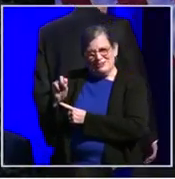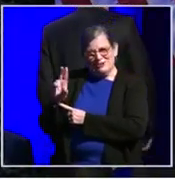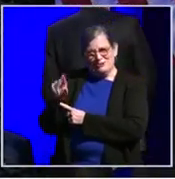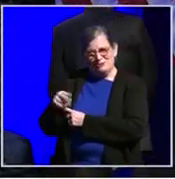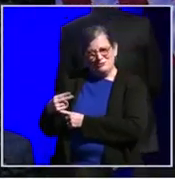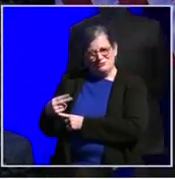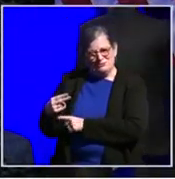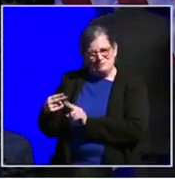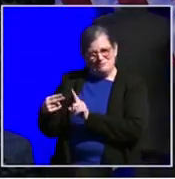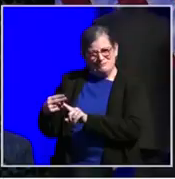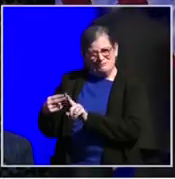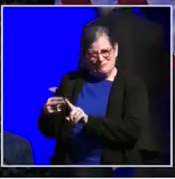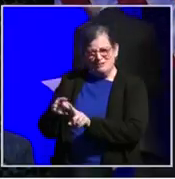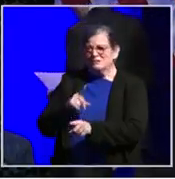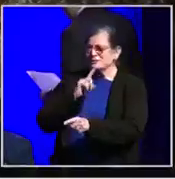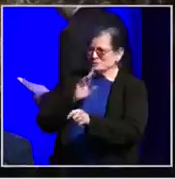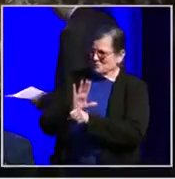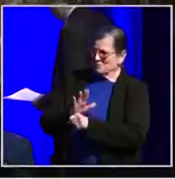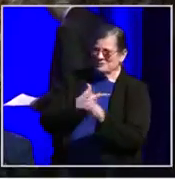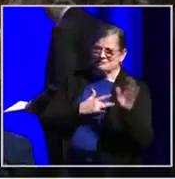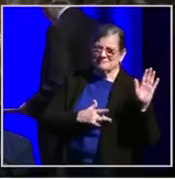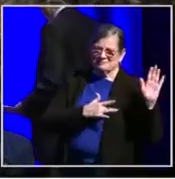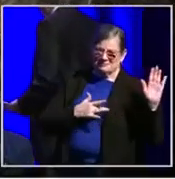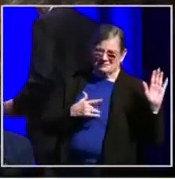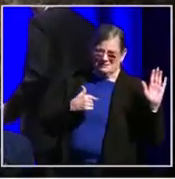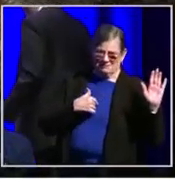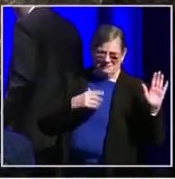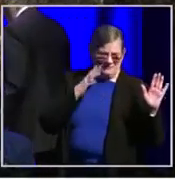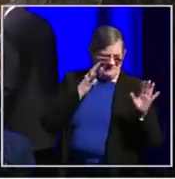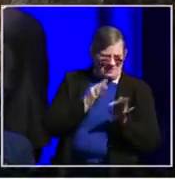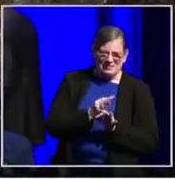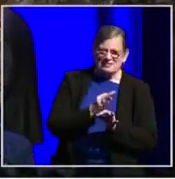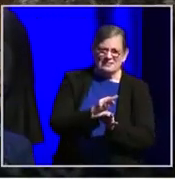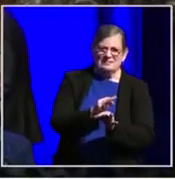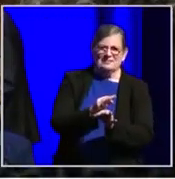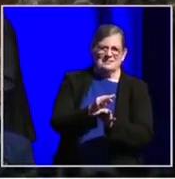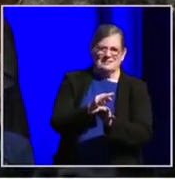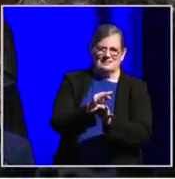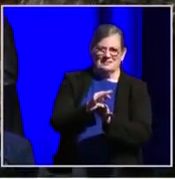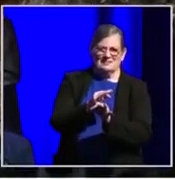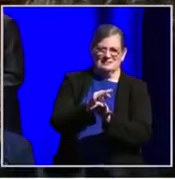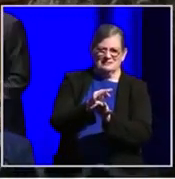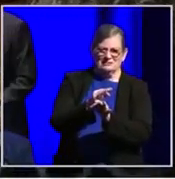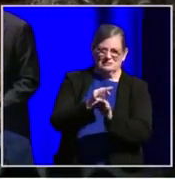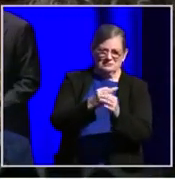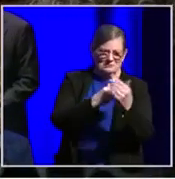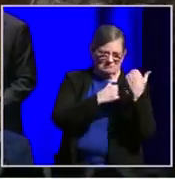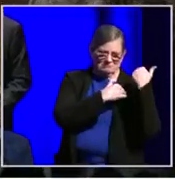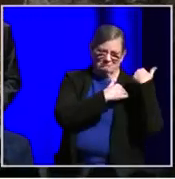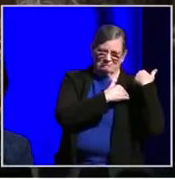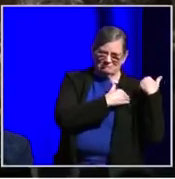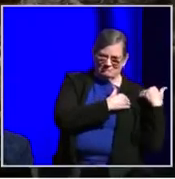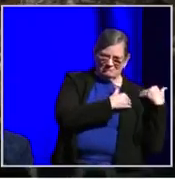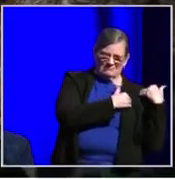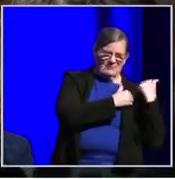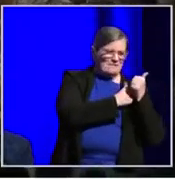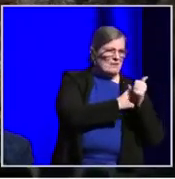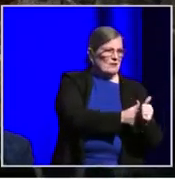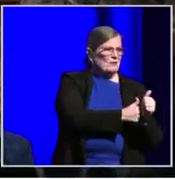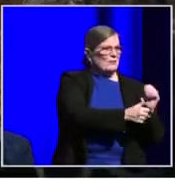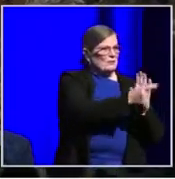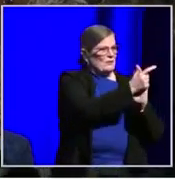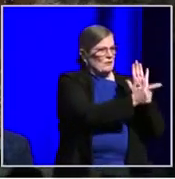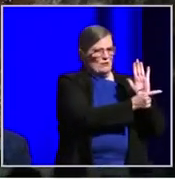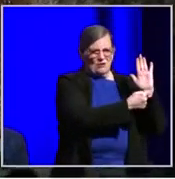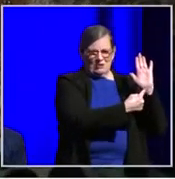faithfully execute. Do solemnly swear that I will faithfully execute the laws of the United States and of the District of Columbia. The laws